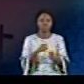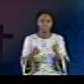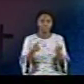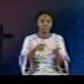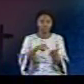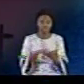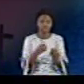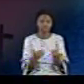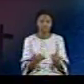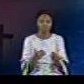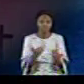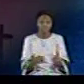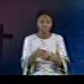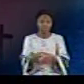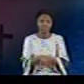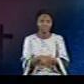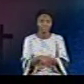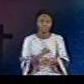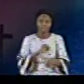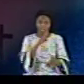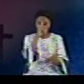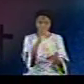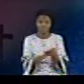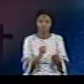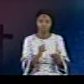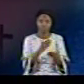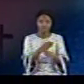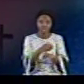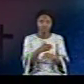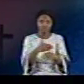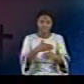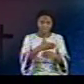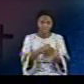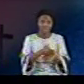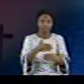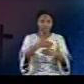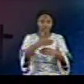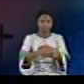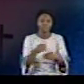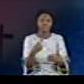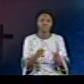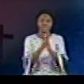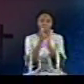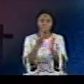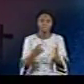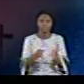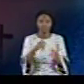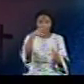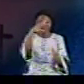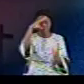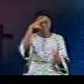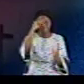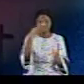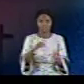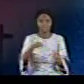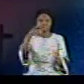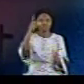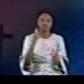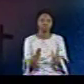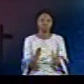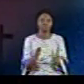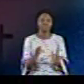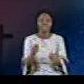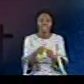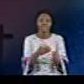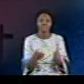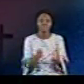after the prayer of the man of God, and everything that I was feeling, the pain that I cannot sit, what I cannot do,